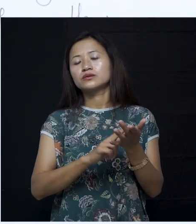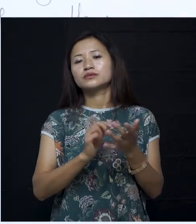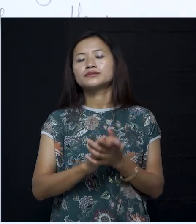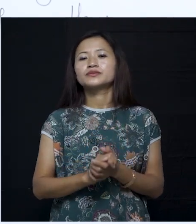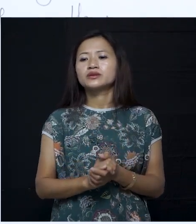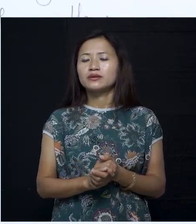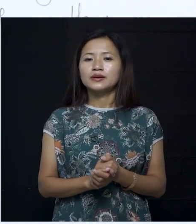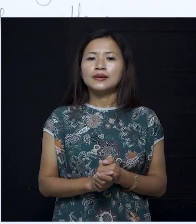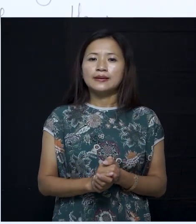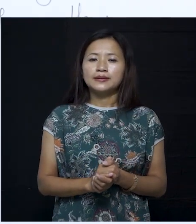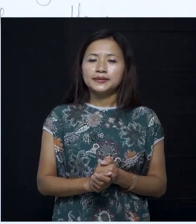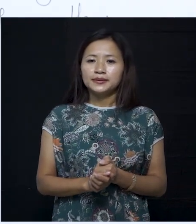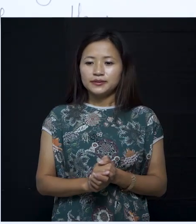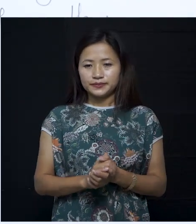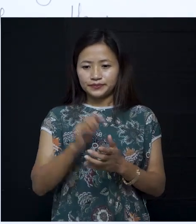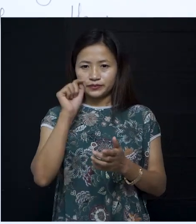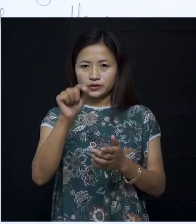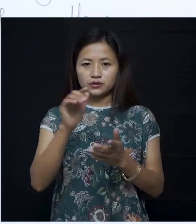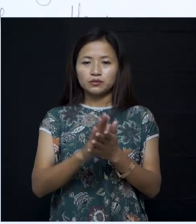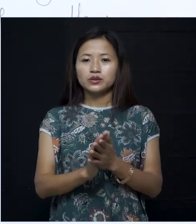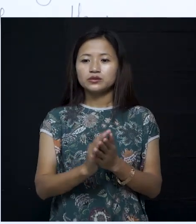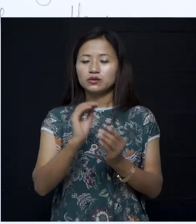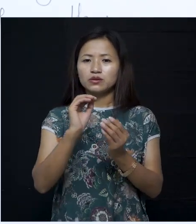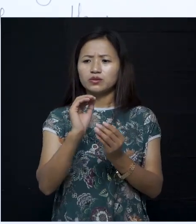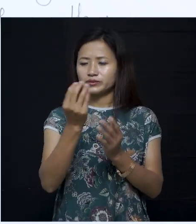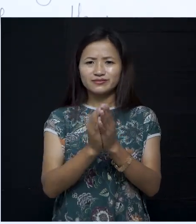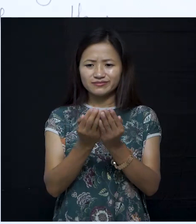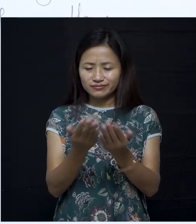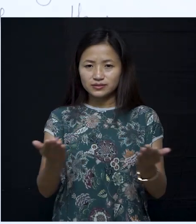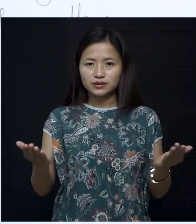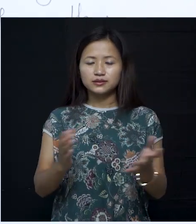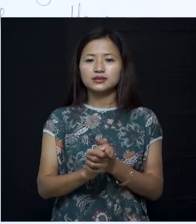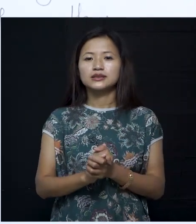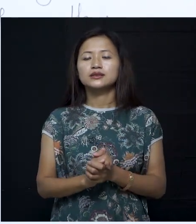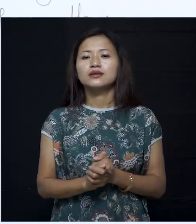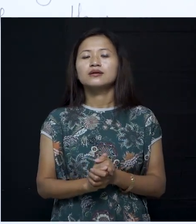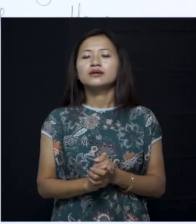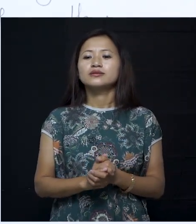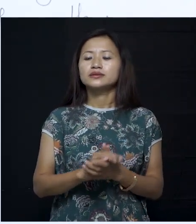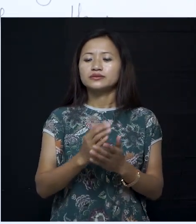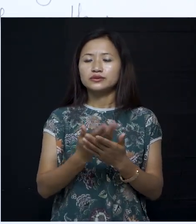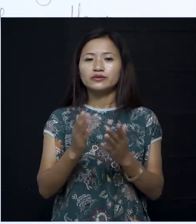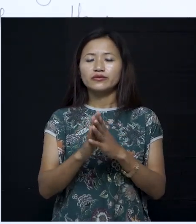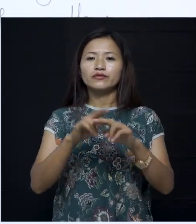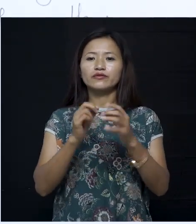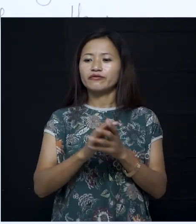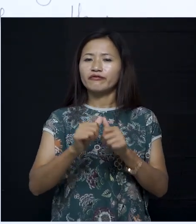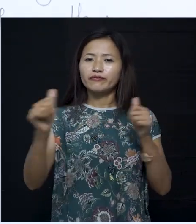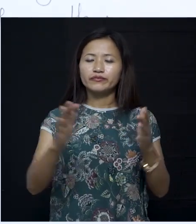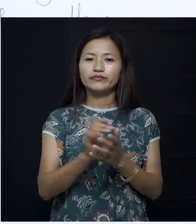or pronouns. This is to point to an object that is close to you, that I don't have to explain again, and that is an object far away from